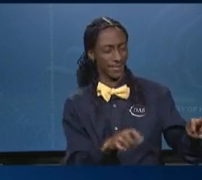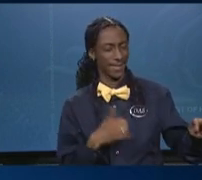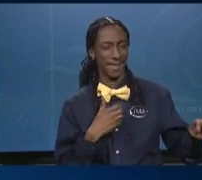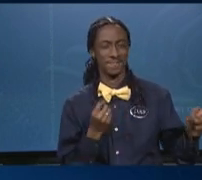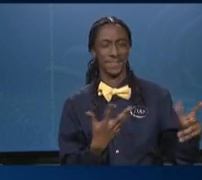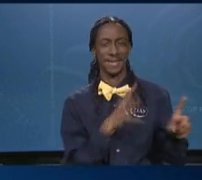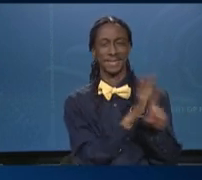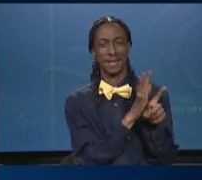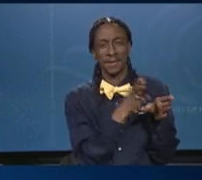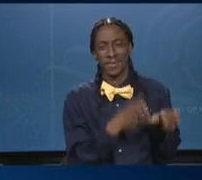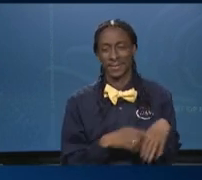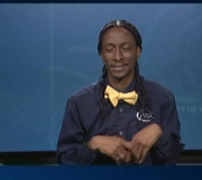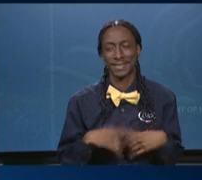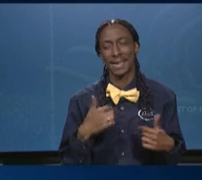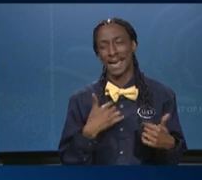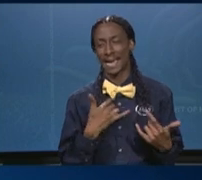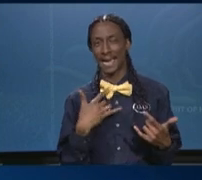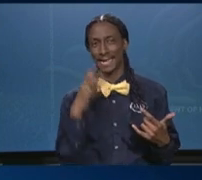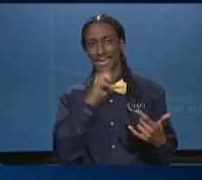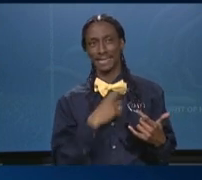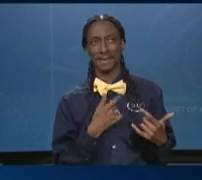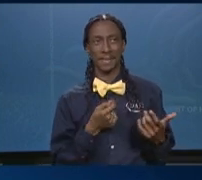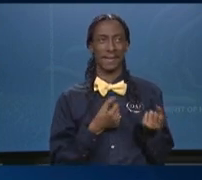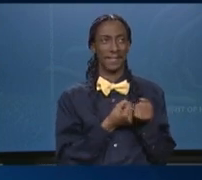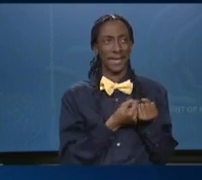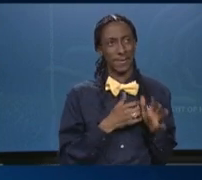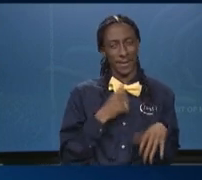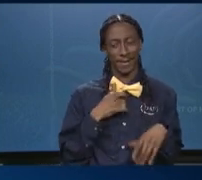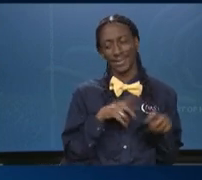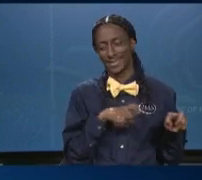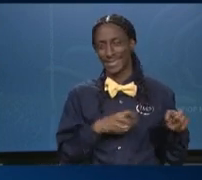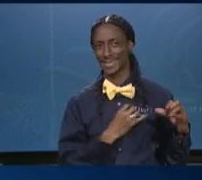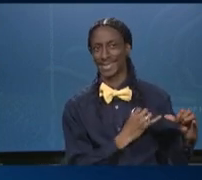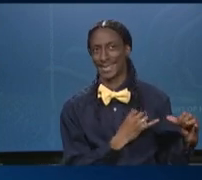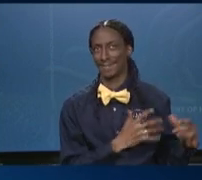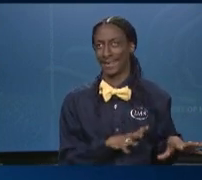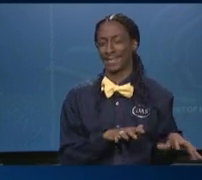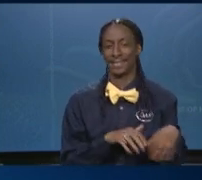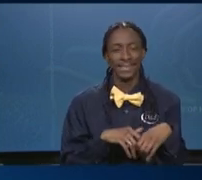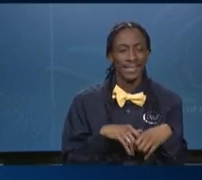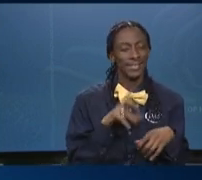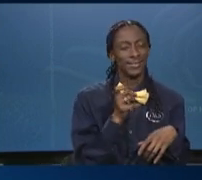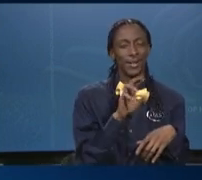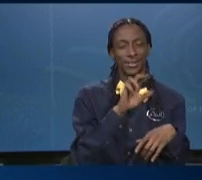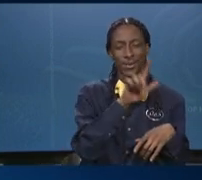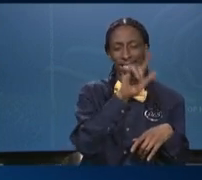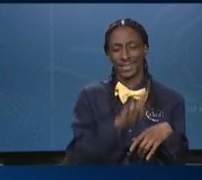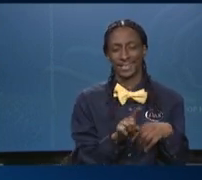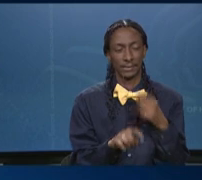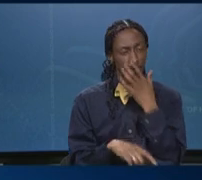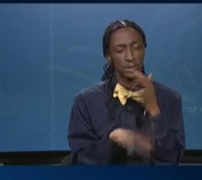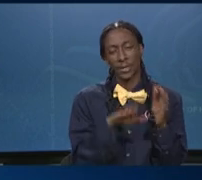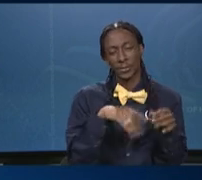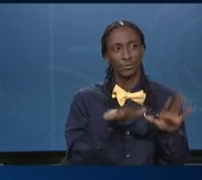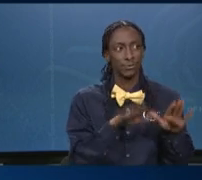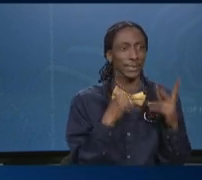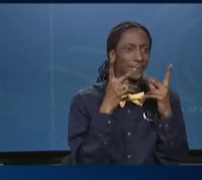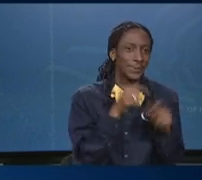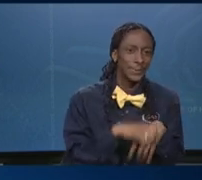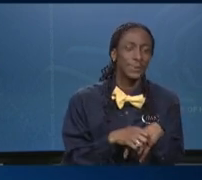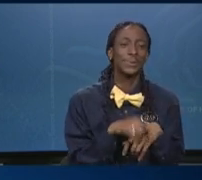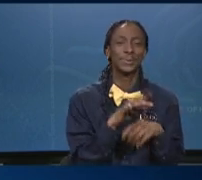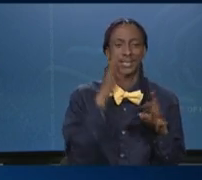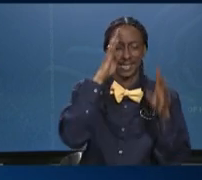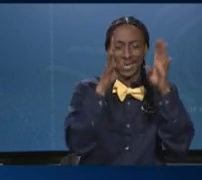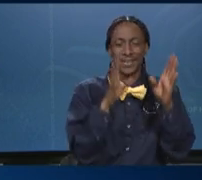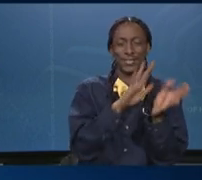I will just say, like, I'm fangirling a bit over being on the same panel as Dr. Liz Fowler. So, Liz, really great to see you as the